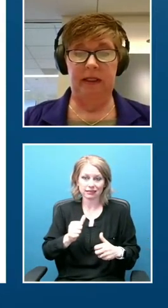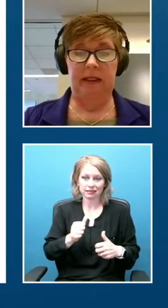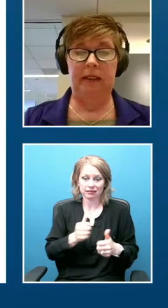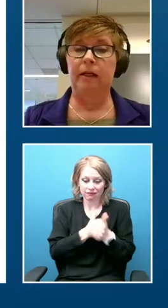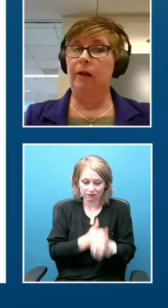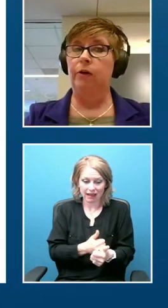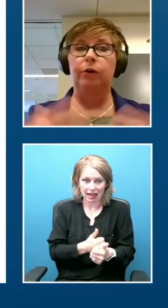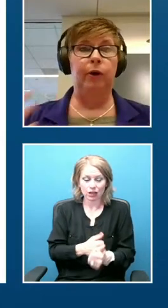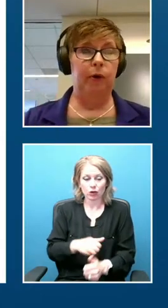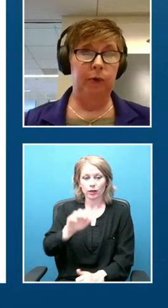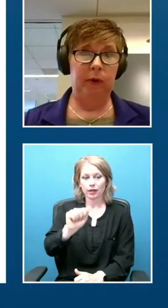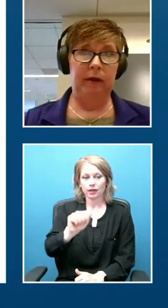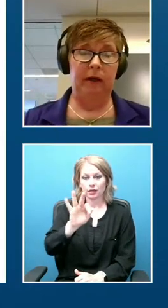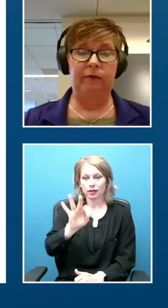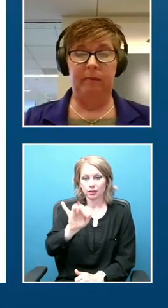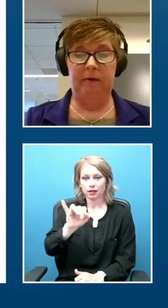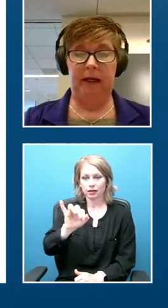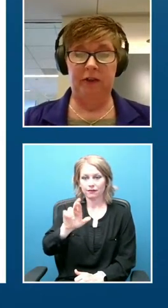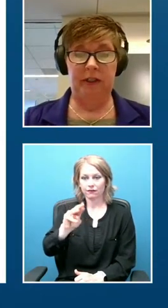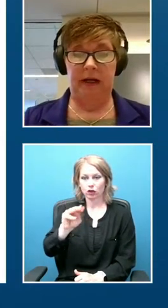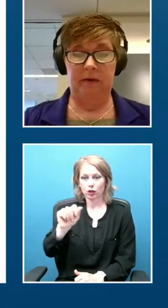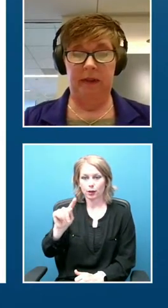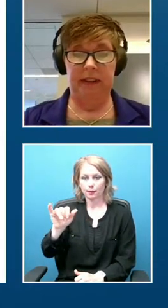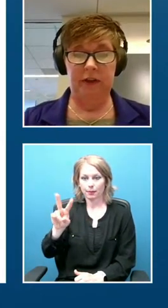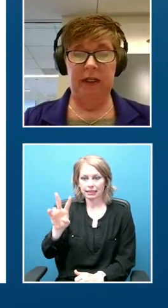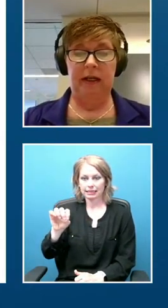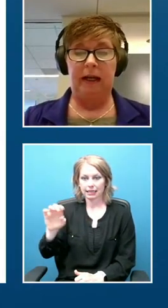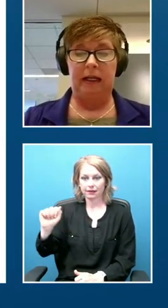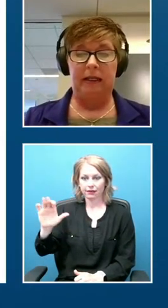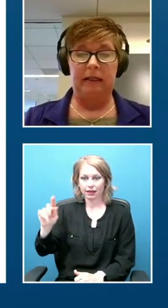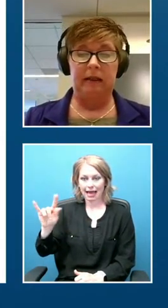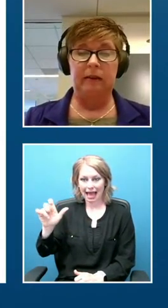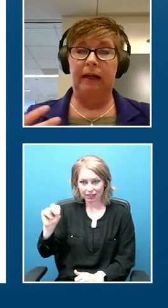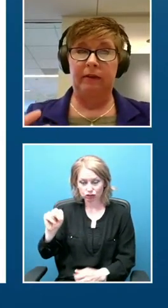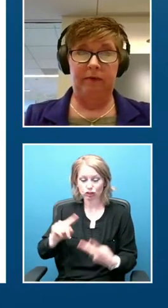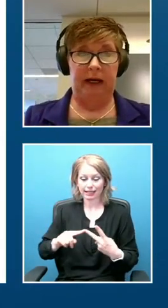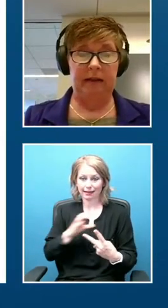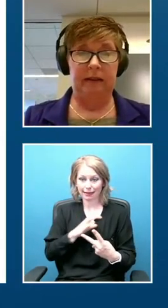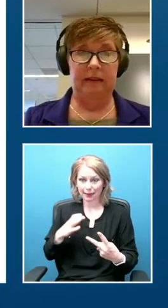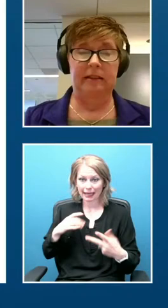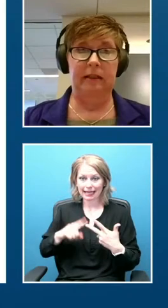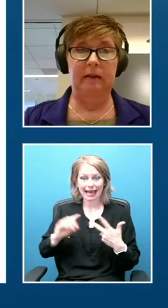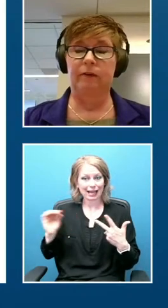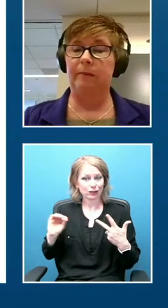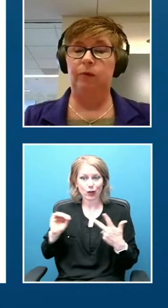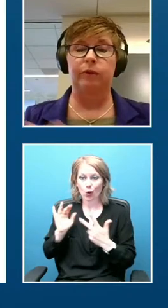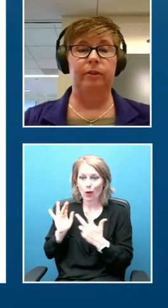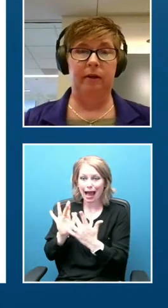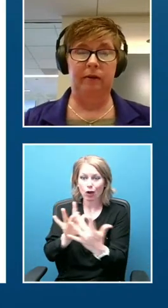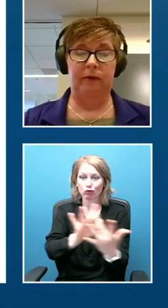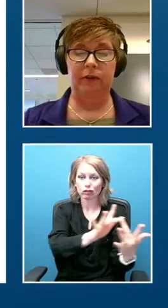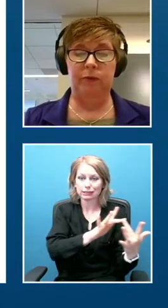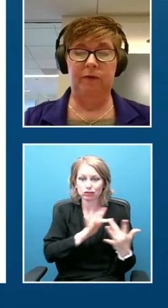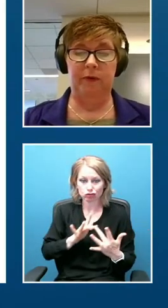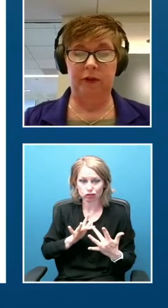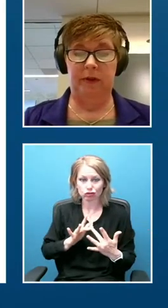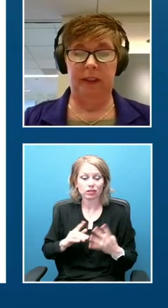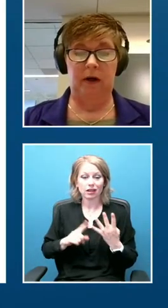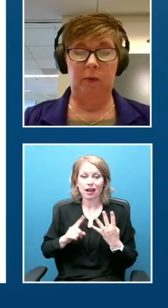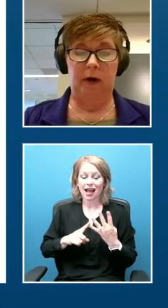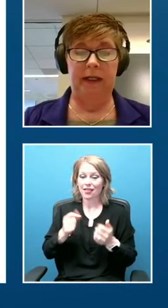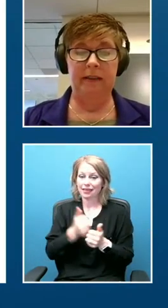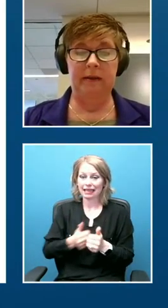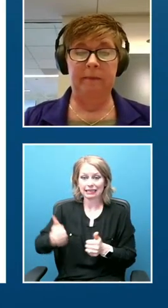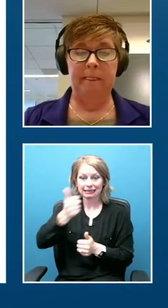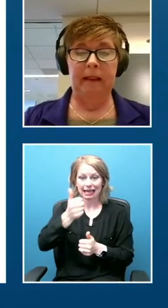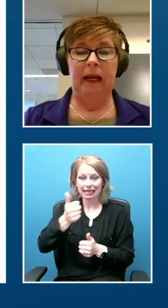action committee, no affirmative action outreach, and that the fact that the Executive Committee was not diverse, was virtually